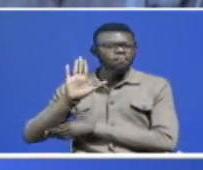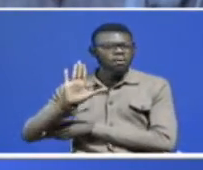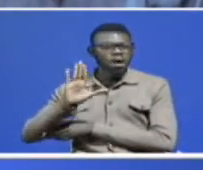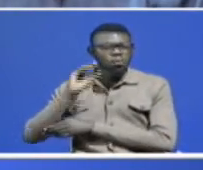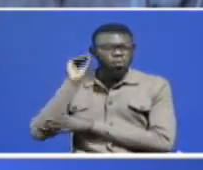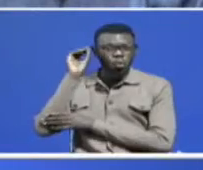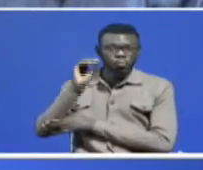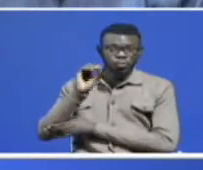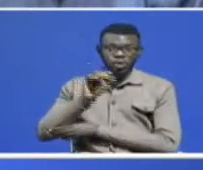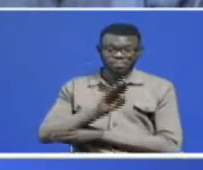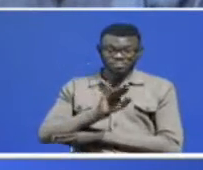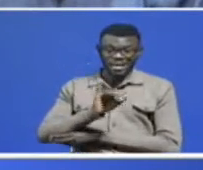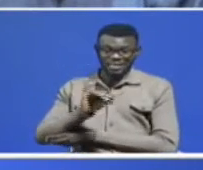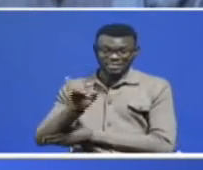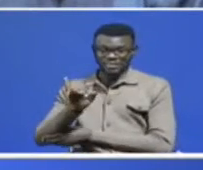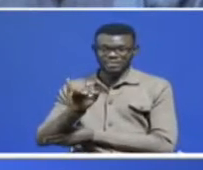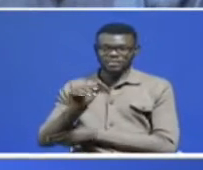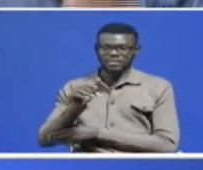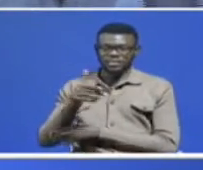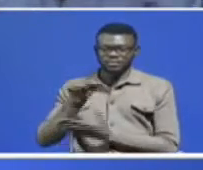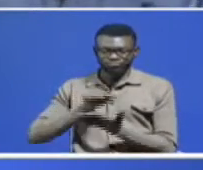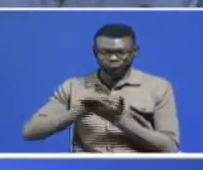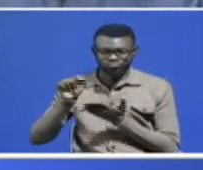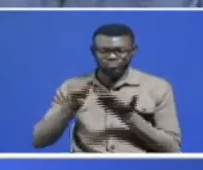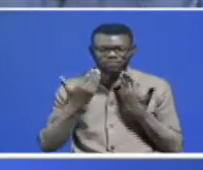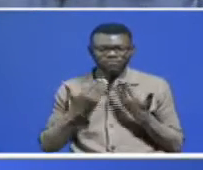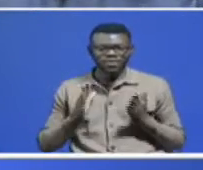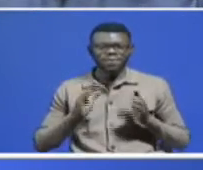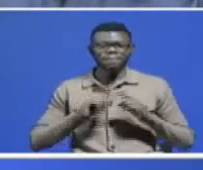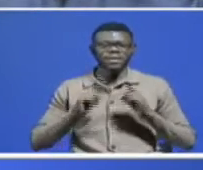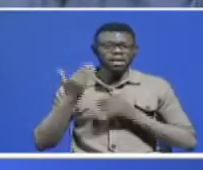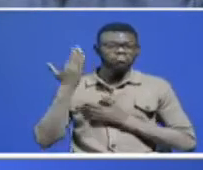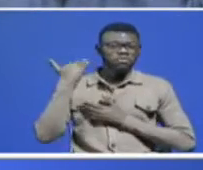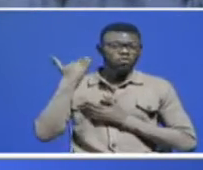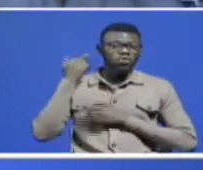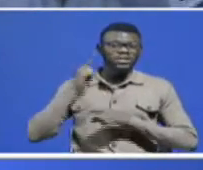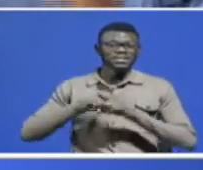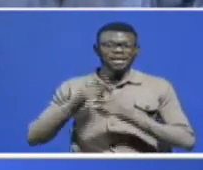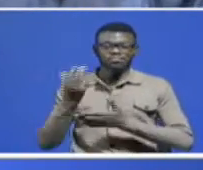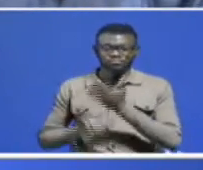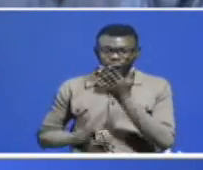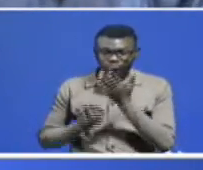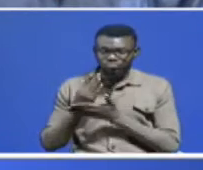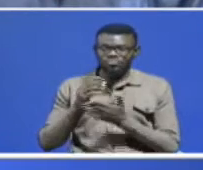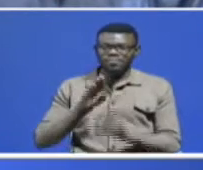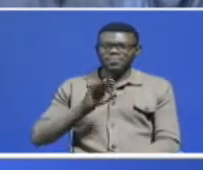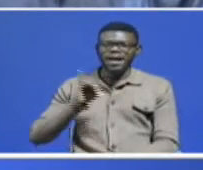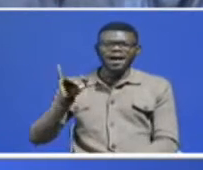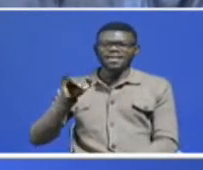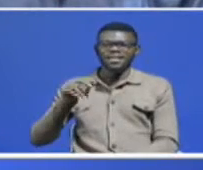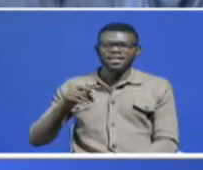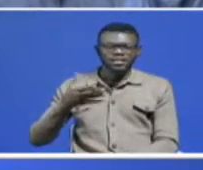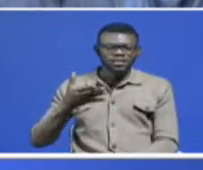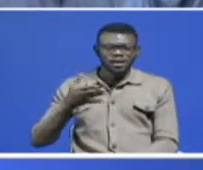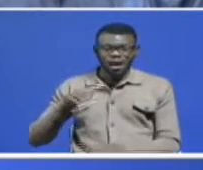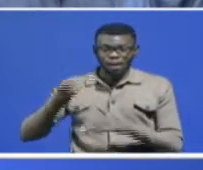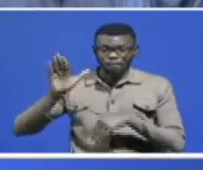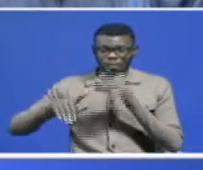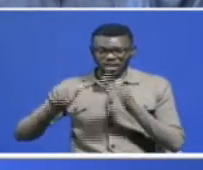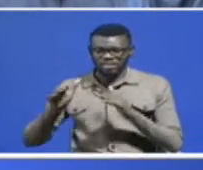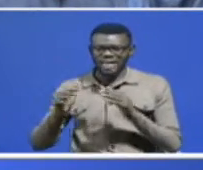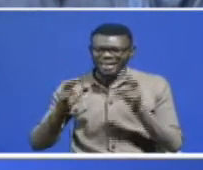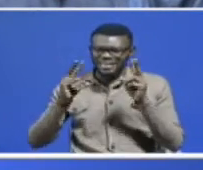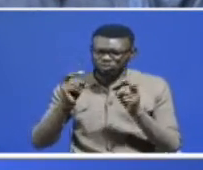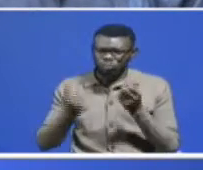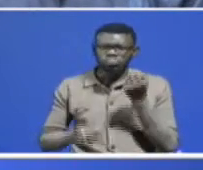BBI draft bill that has just been published, there were issues that were raised during the launch of the BBI document earlier on in Bomas a few weeks back.